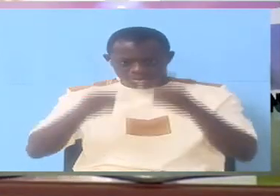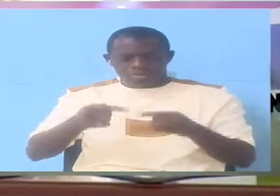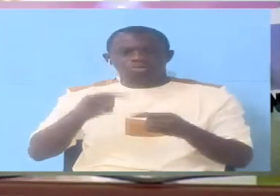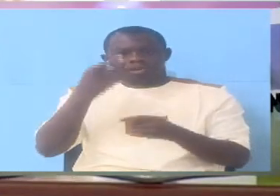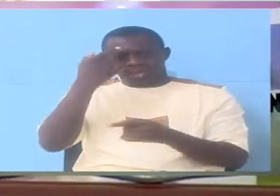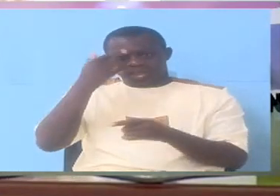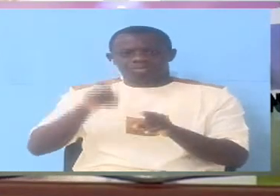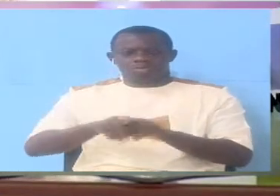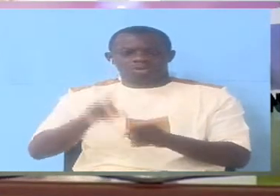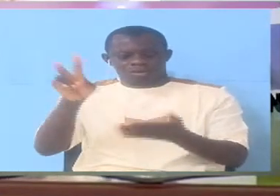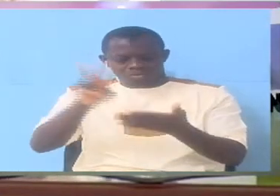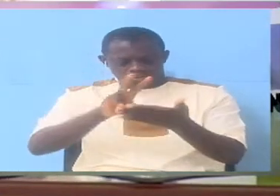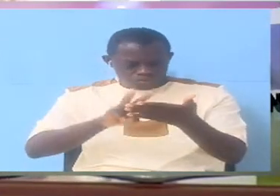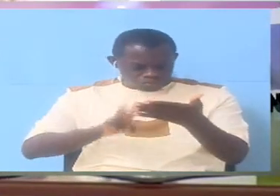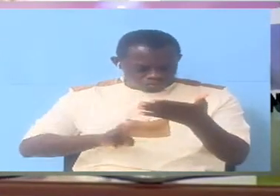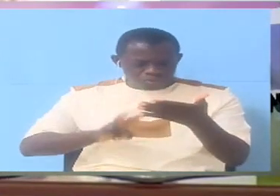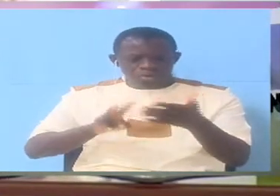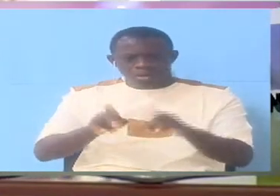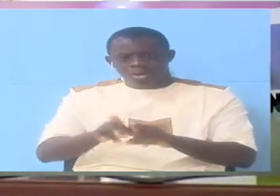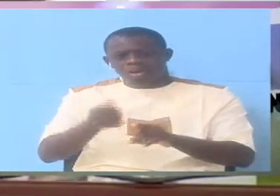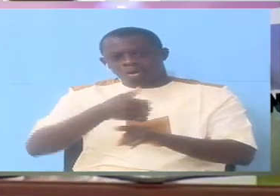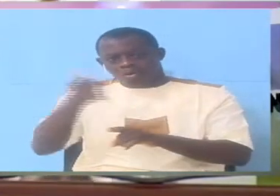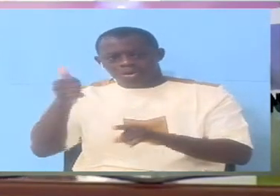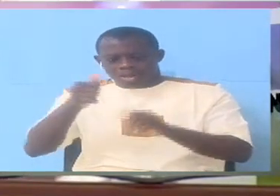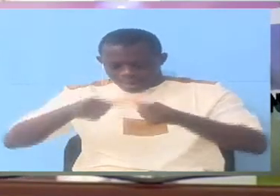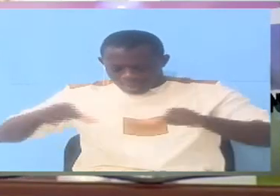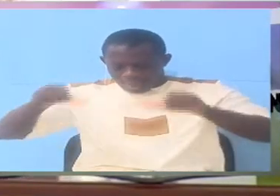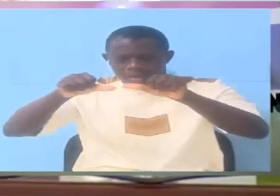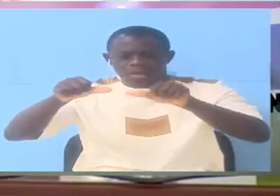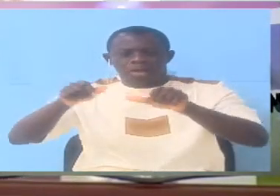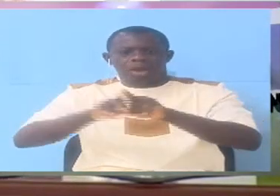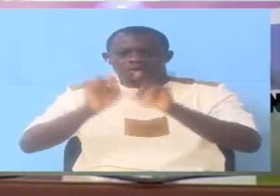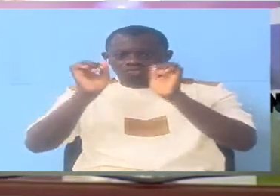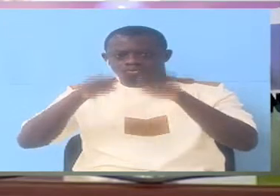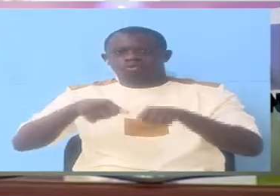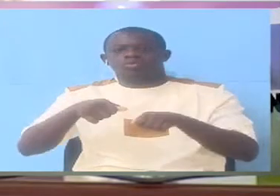if I just read out the operative paragraphs so that